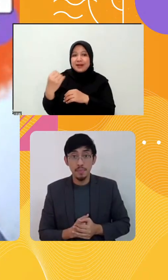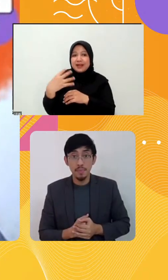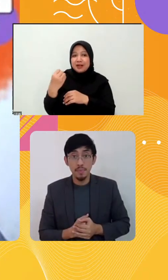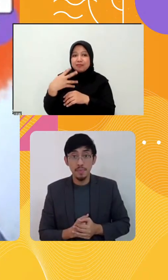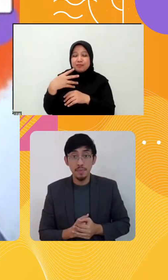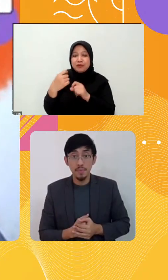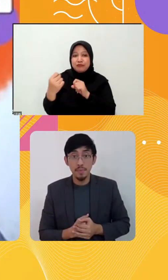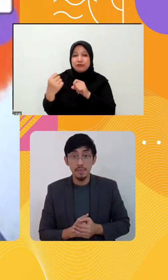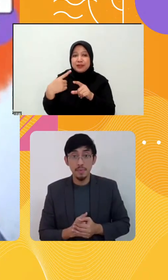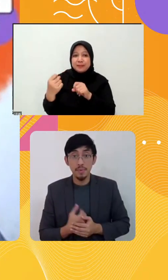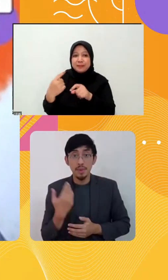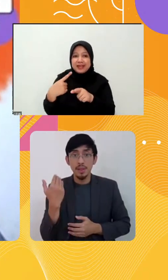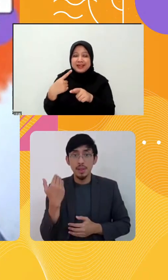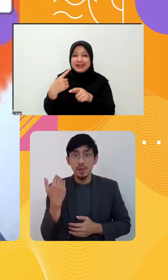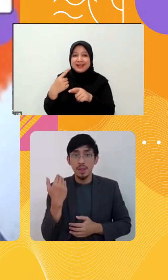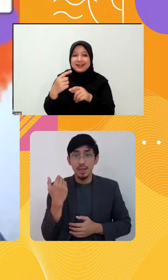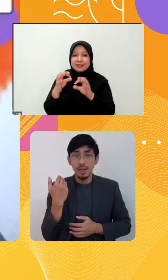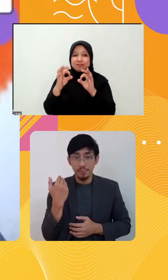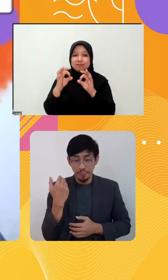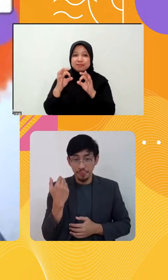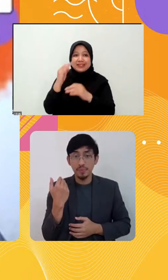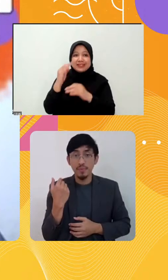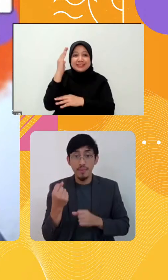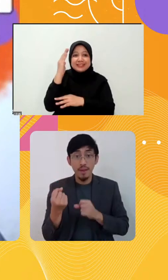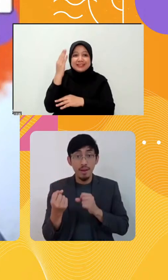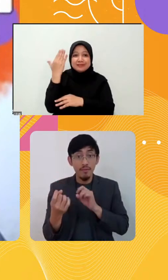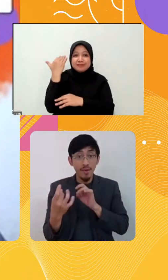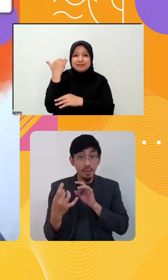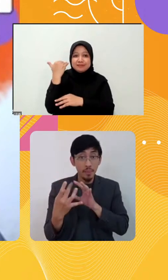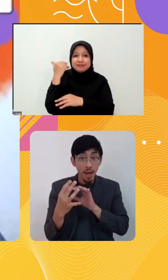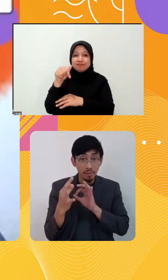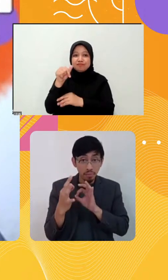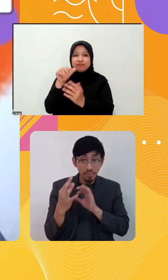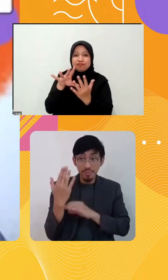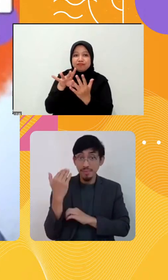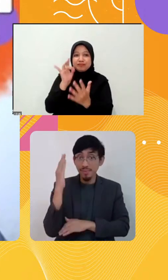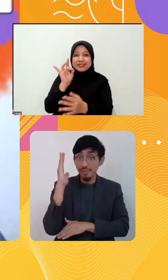it probably like a moment.